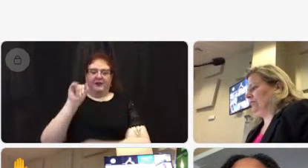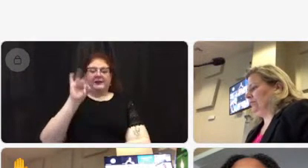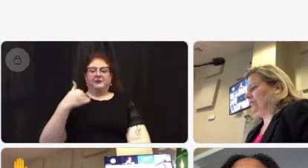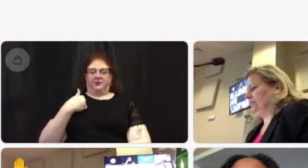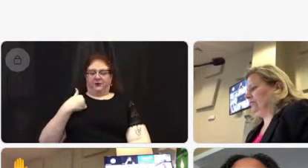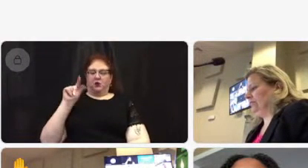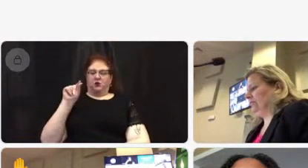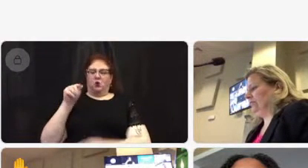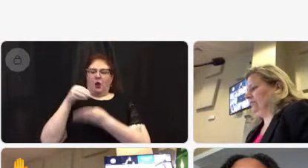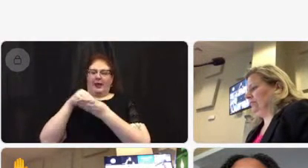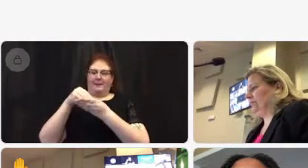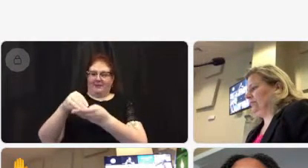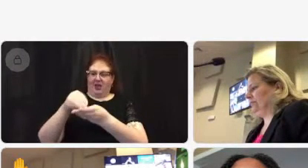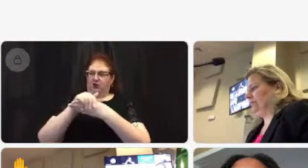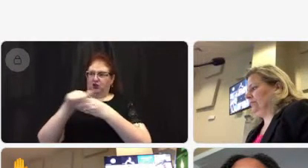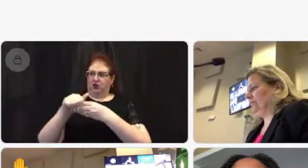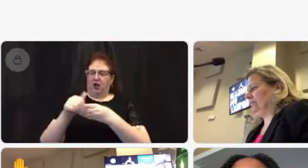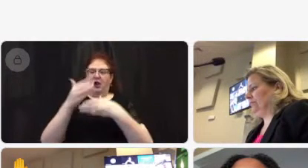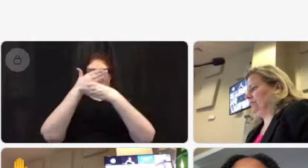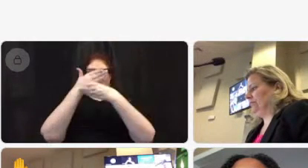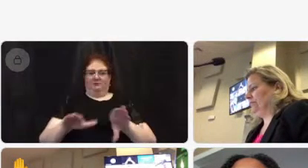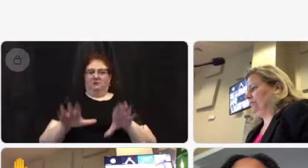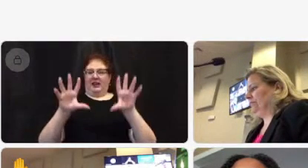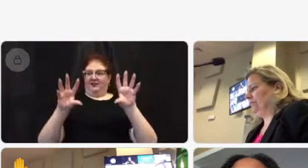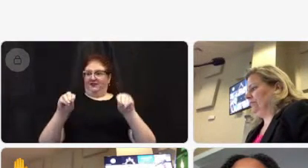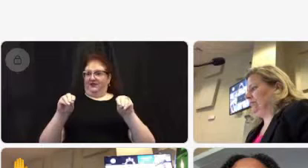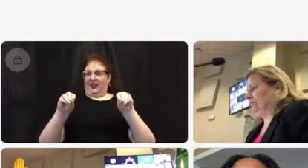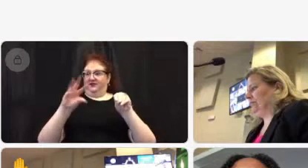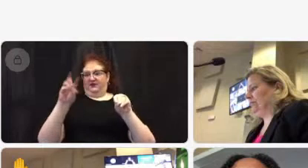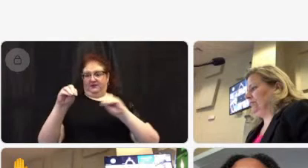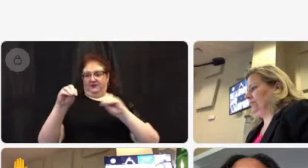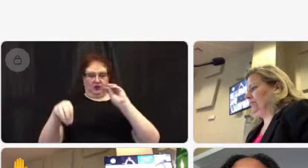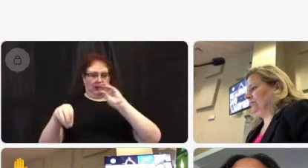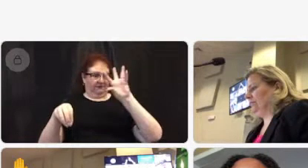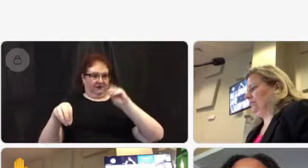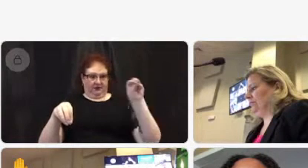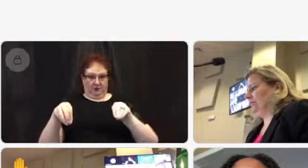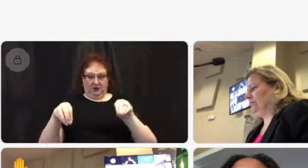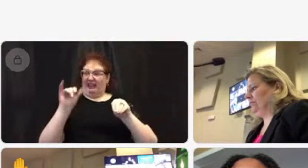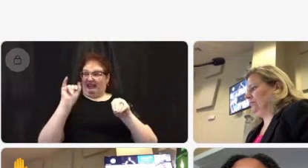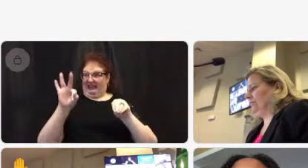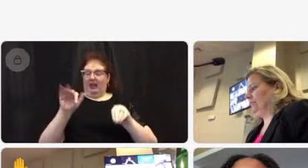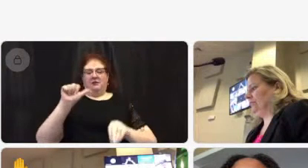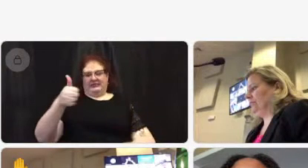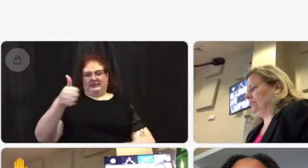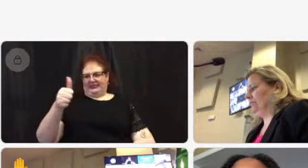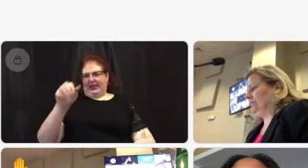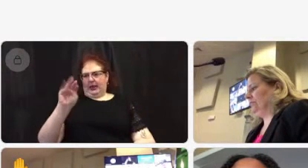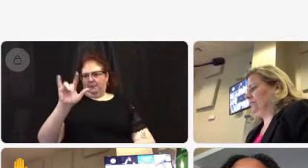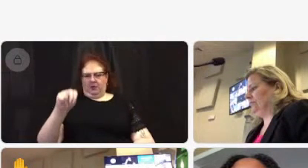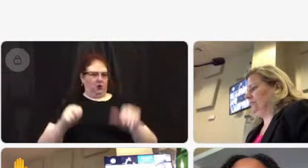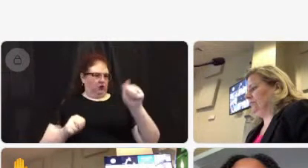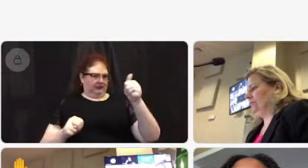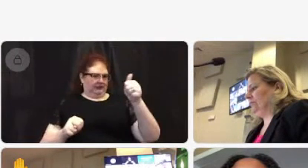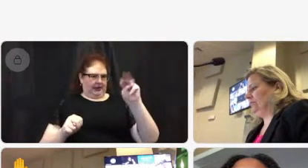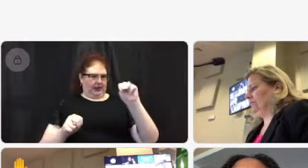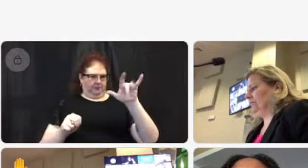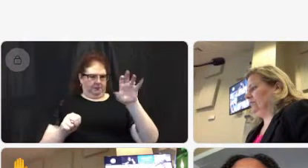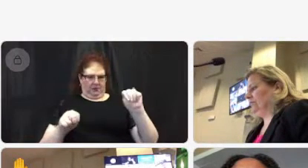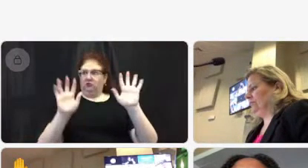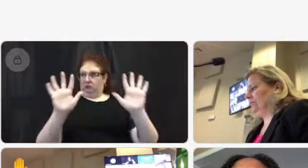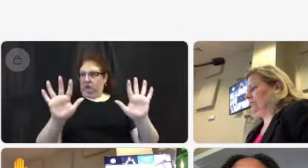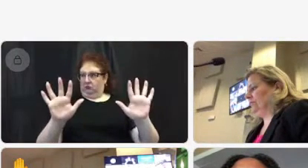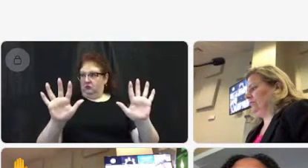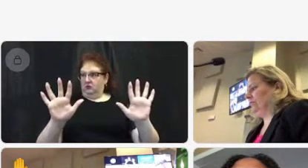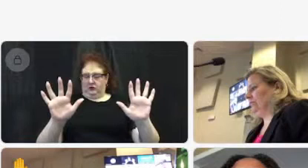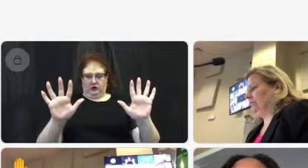million and you split it 50-50, then that would be 10 and 10. If